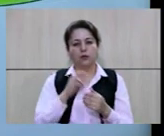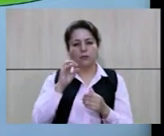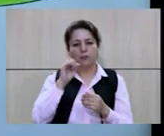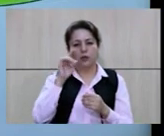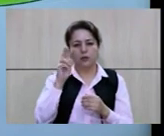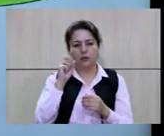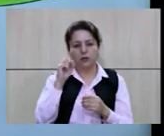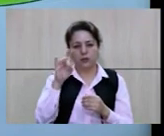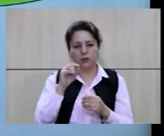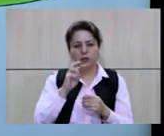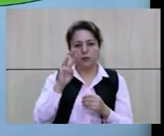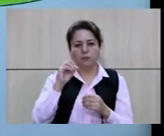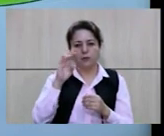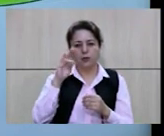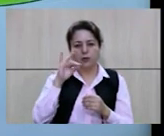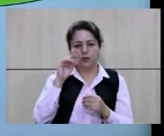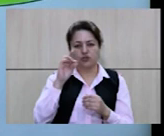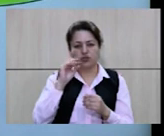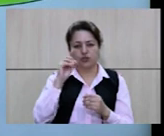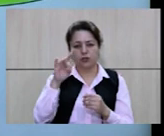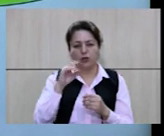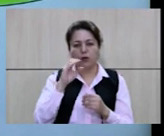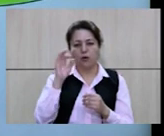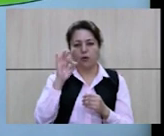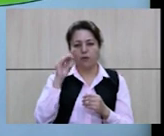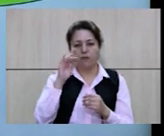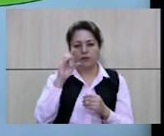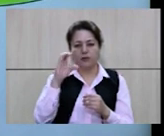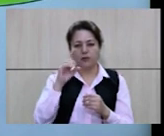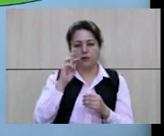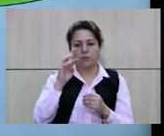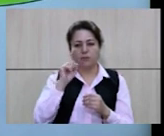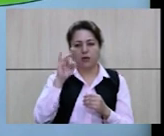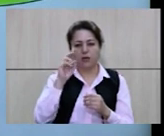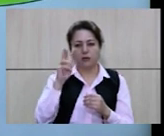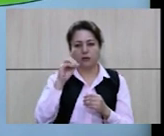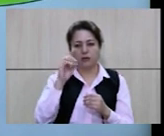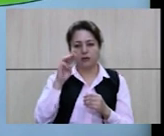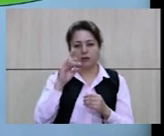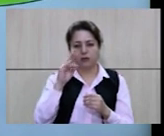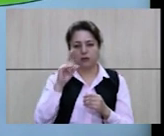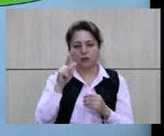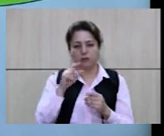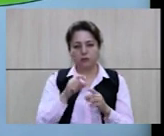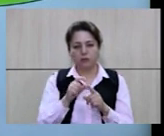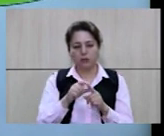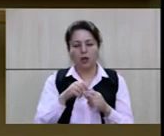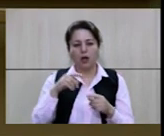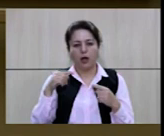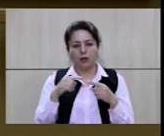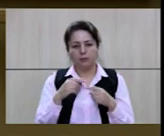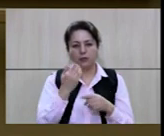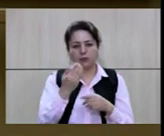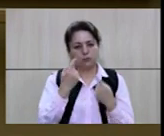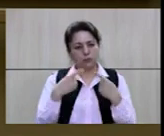Marker, menejer, ofis, marketing so'zlari. Albatta siz boshqa so'zlarni